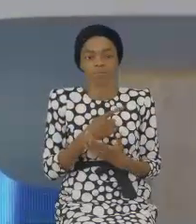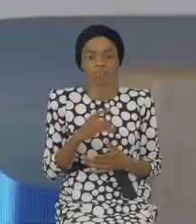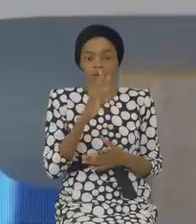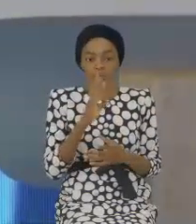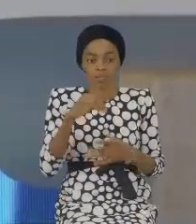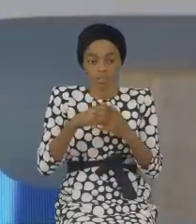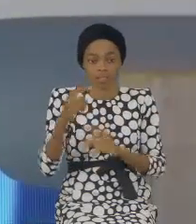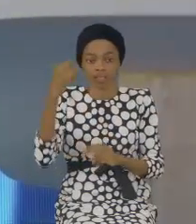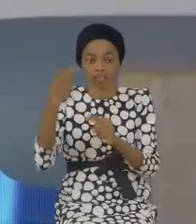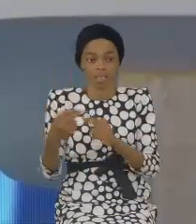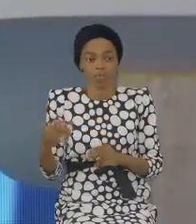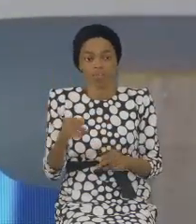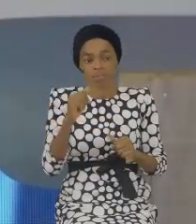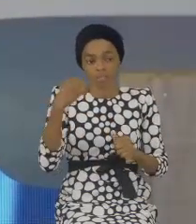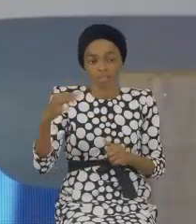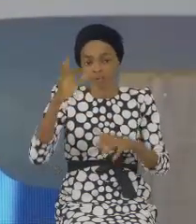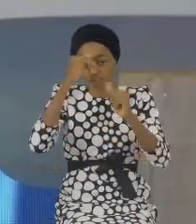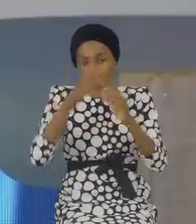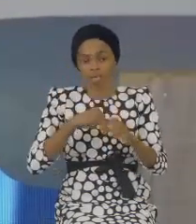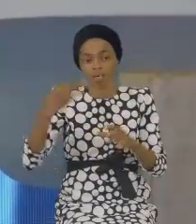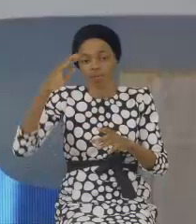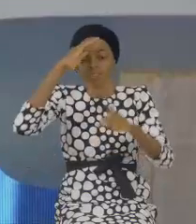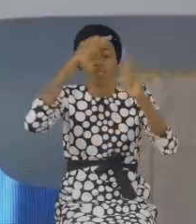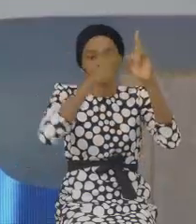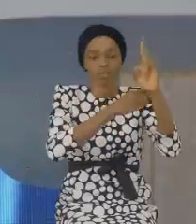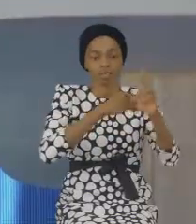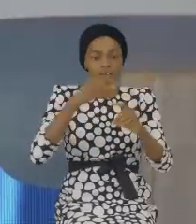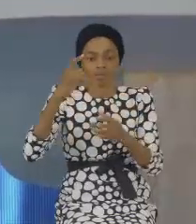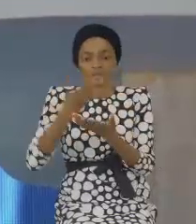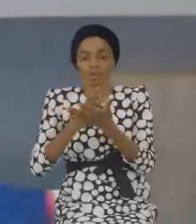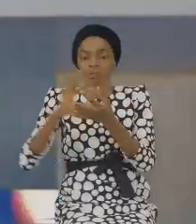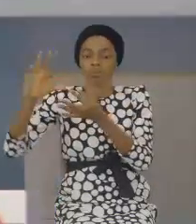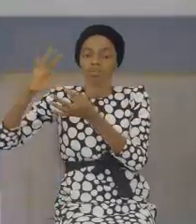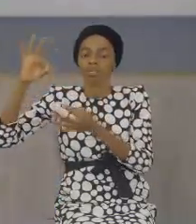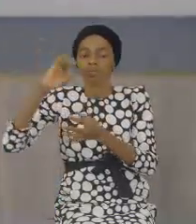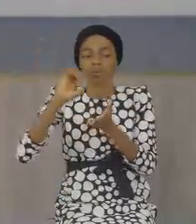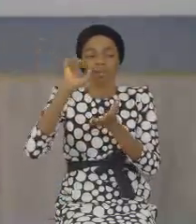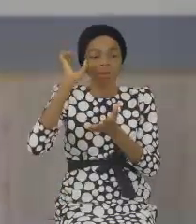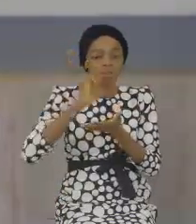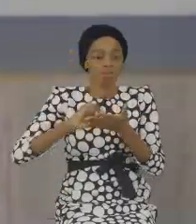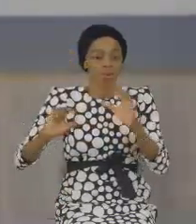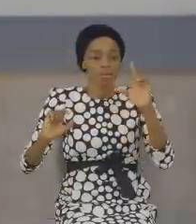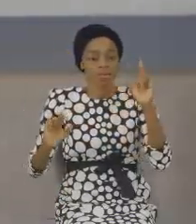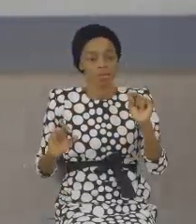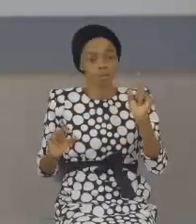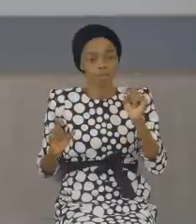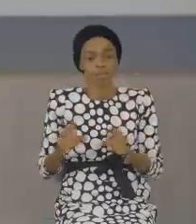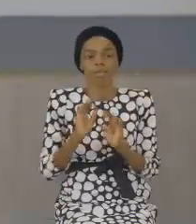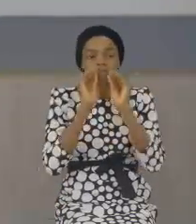the name of the Father and of the Son and of the Holy Ghost. Look at verse 20. It says,